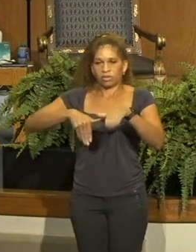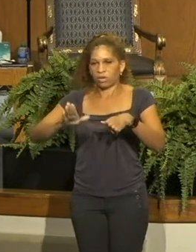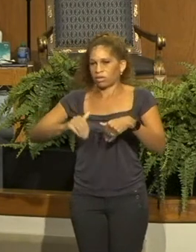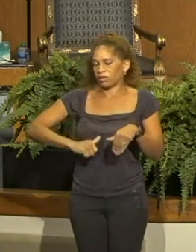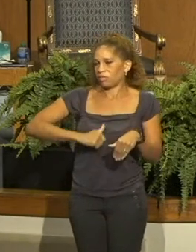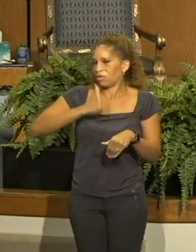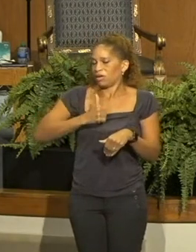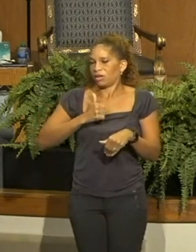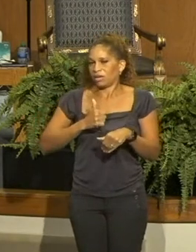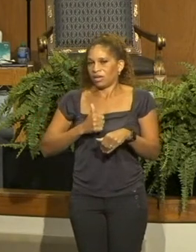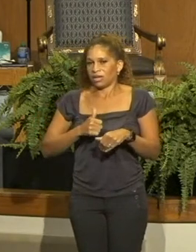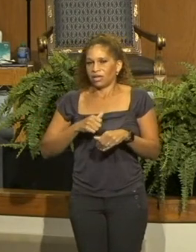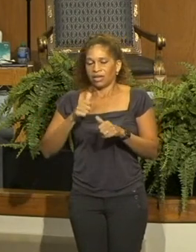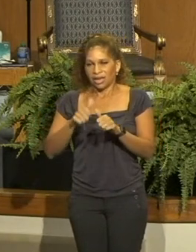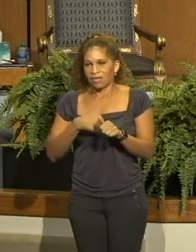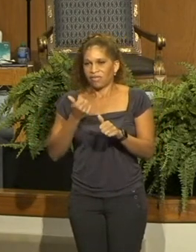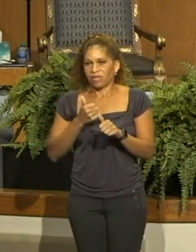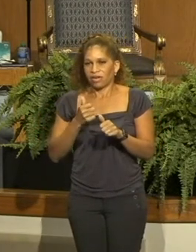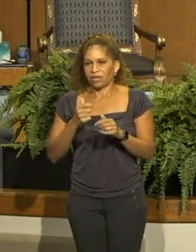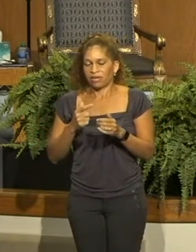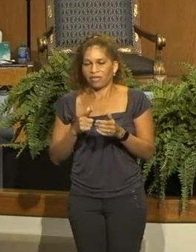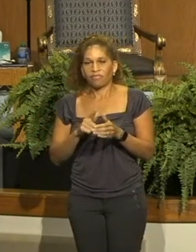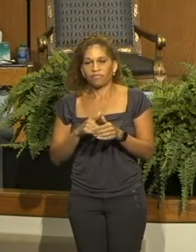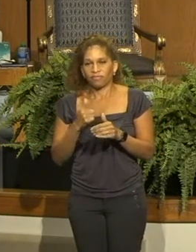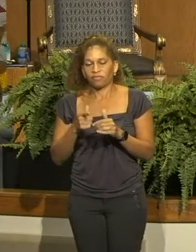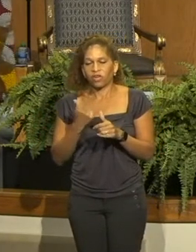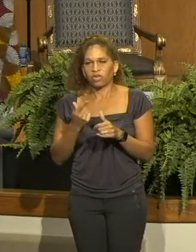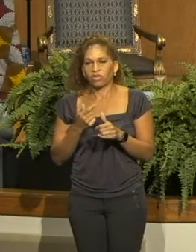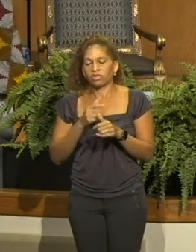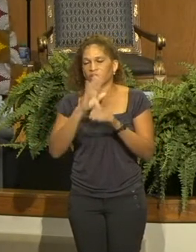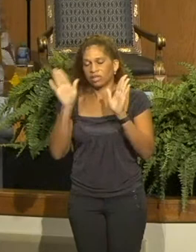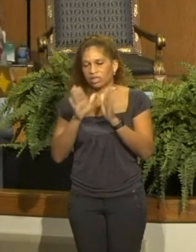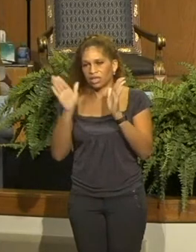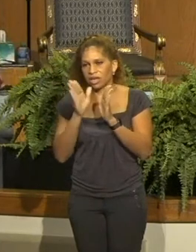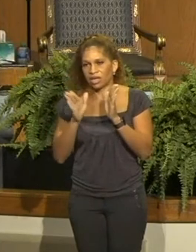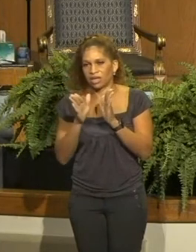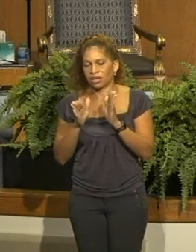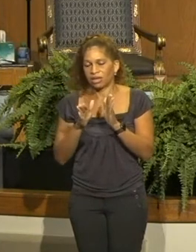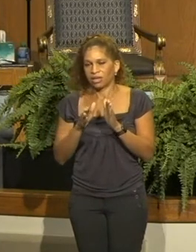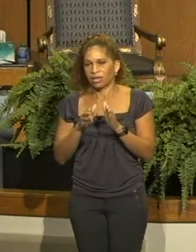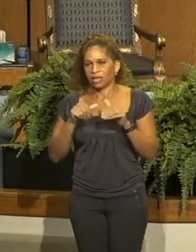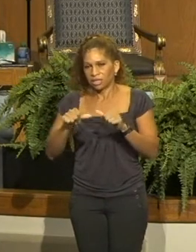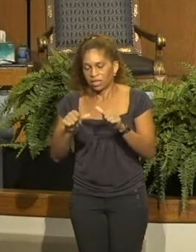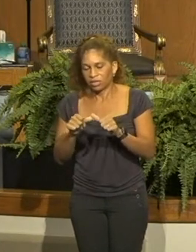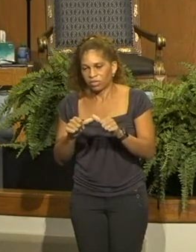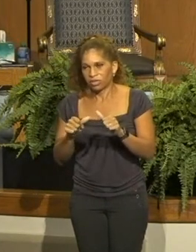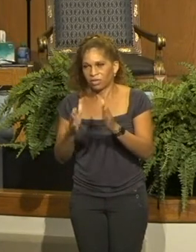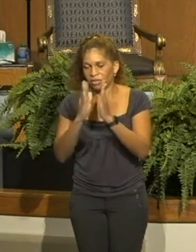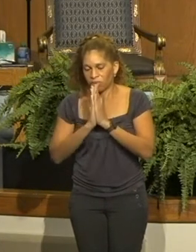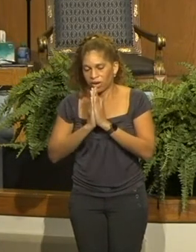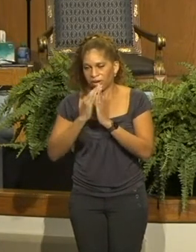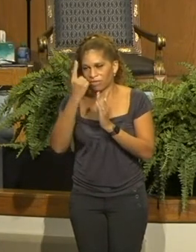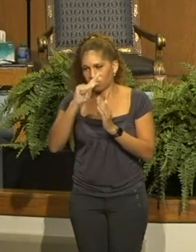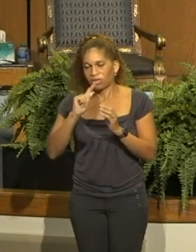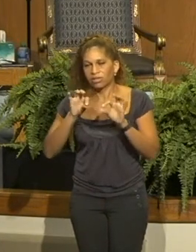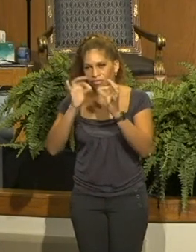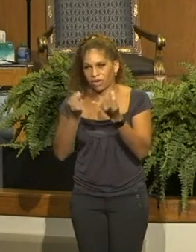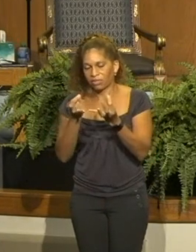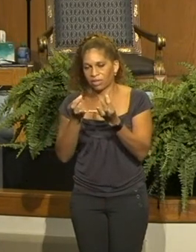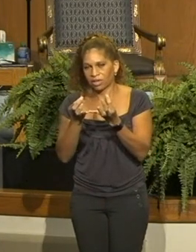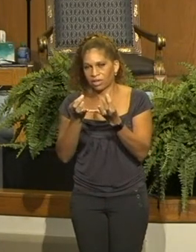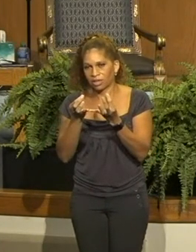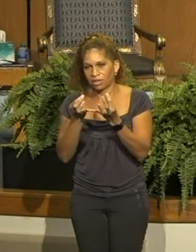first Sunday. And we want to just continue to keep Janice and the family in our prayers. This is a heavy loss for our church.